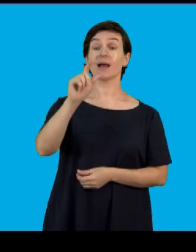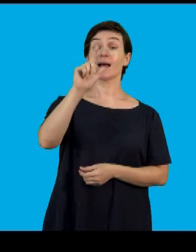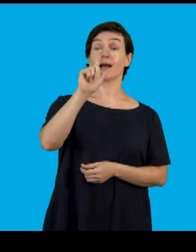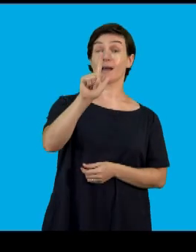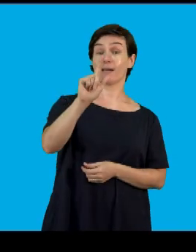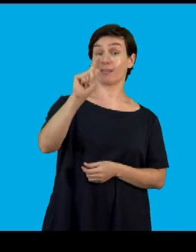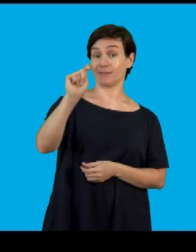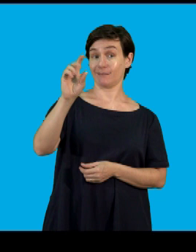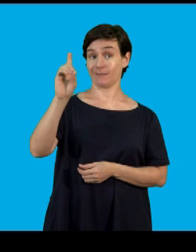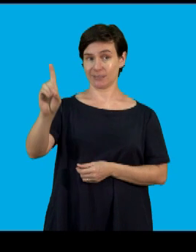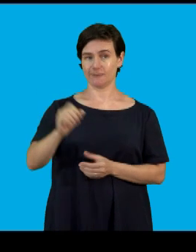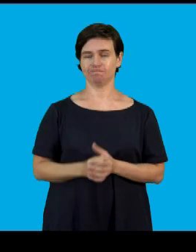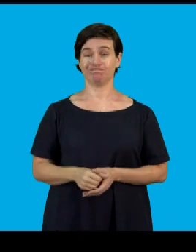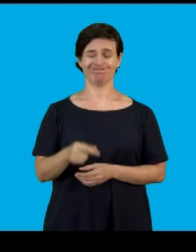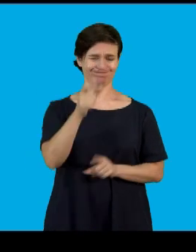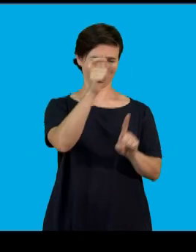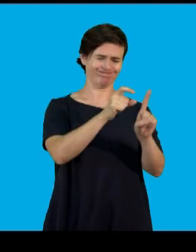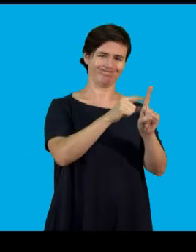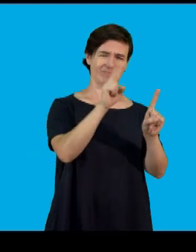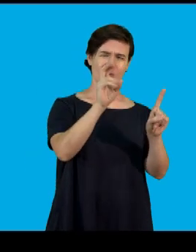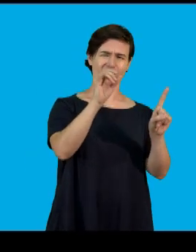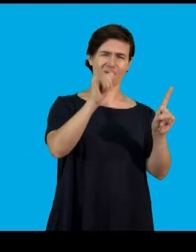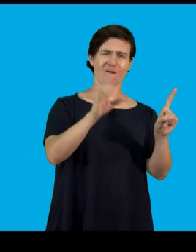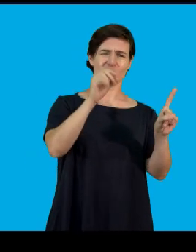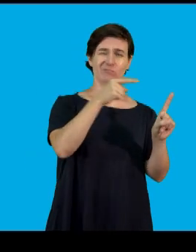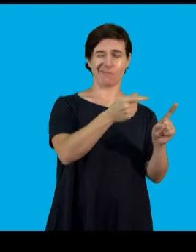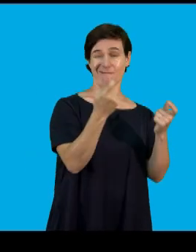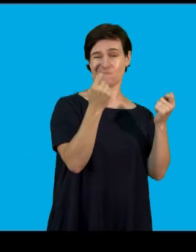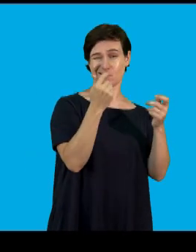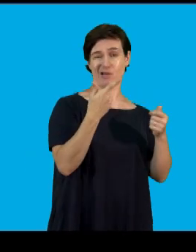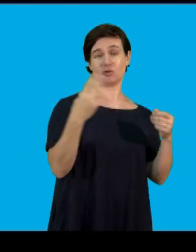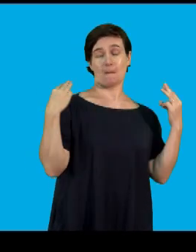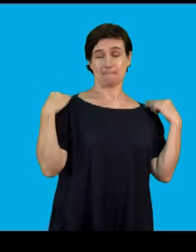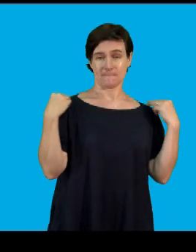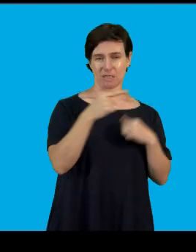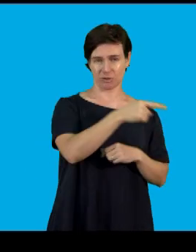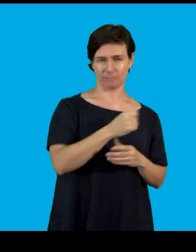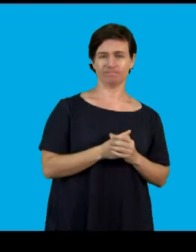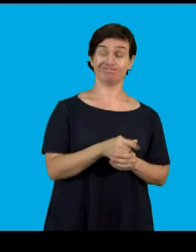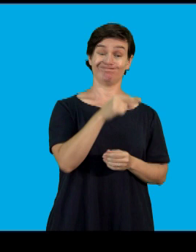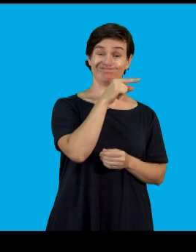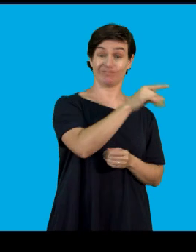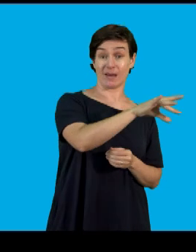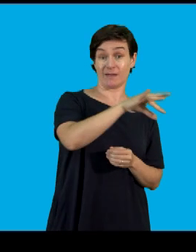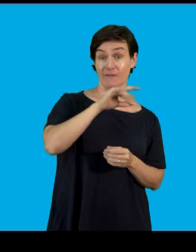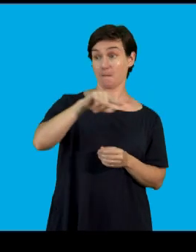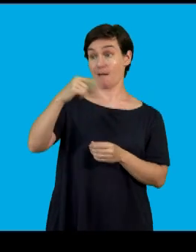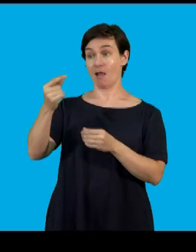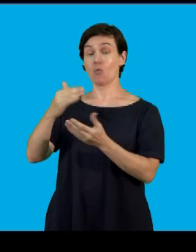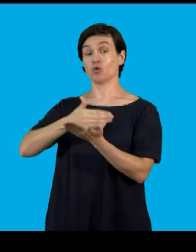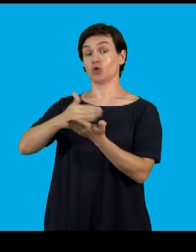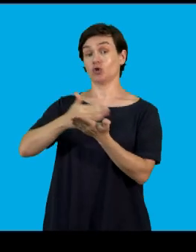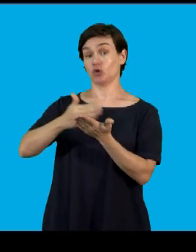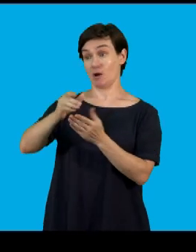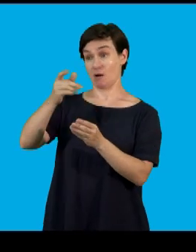THPM Ltd. Vuyo, the financial manager of Thando Zuko Hair Product Manufacturers, was invited by the shareholders